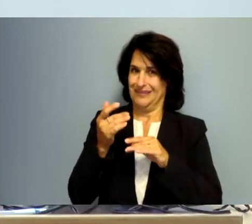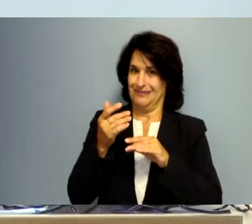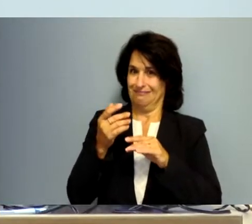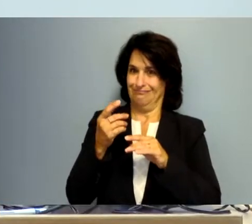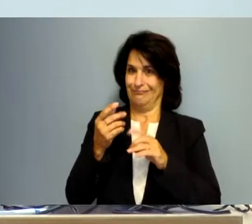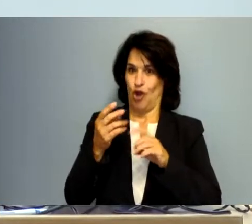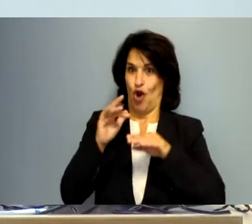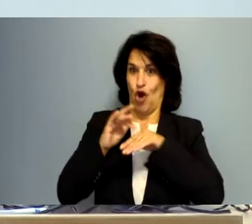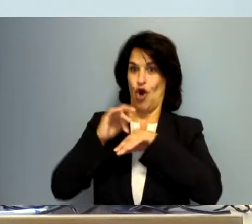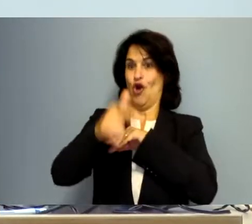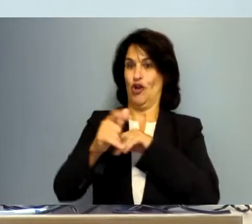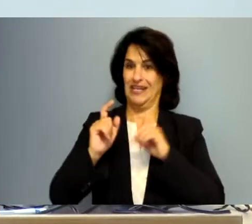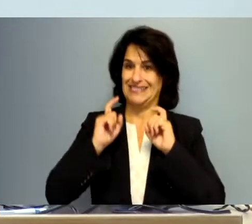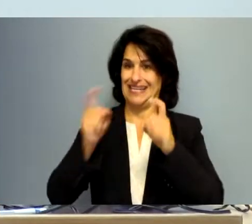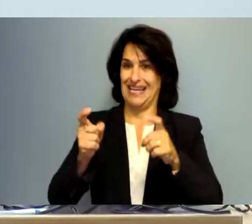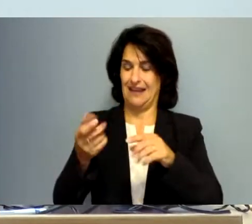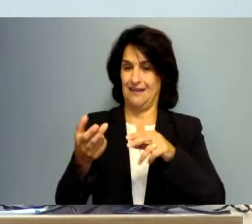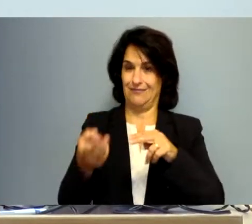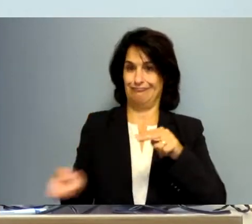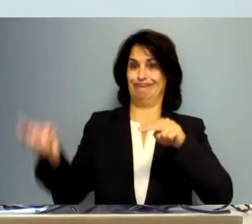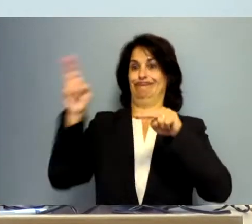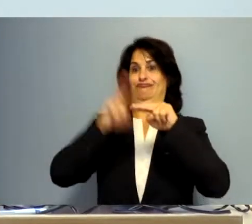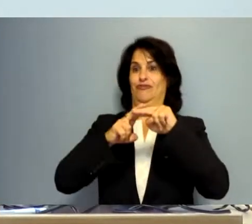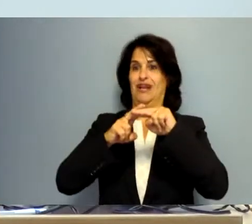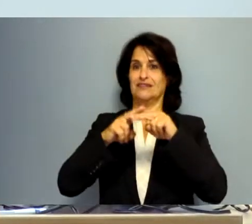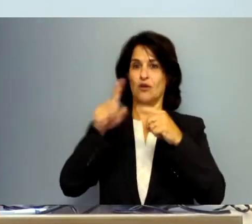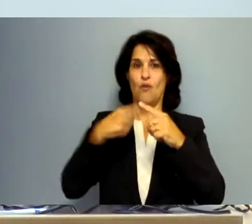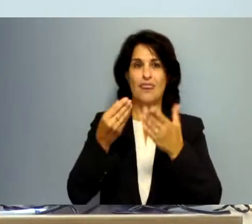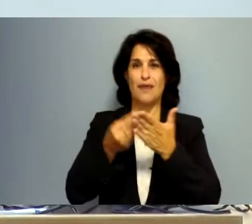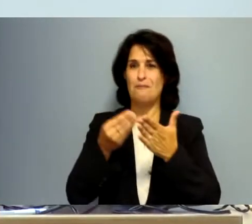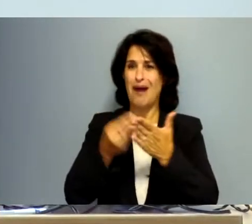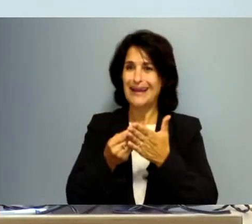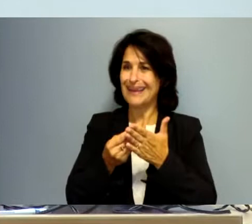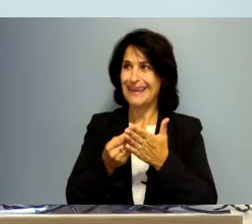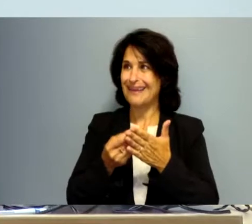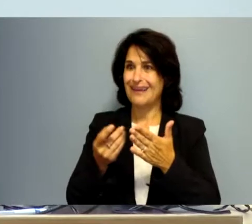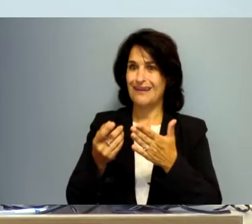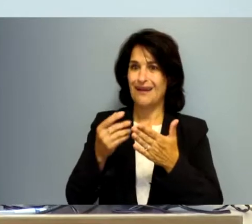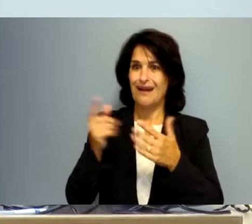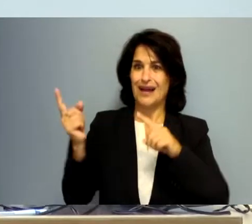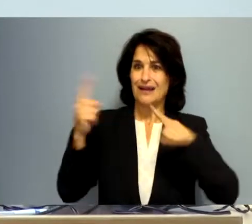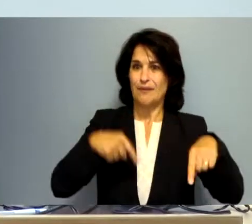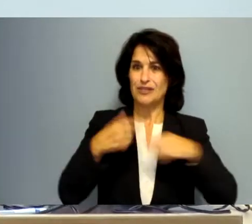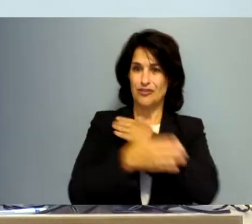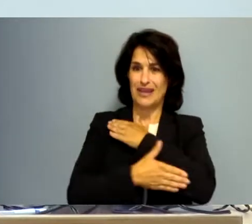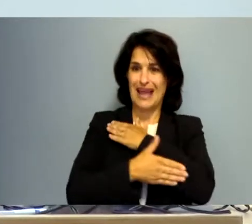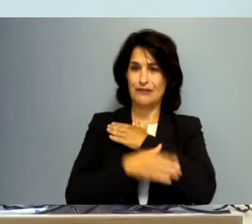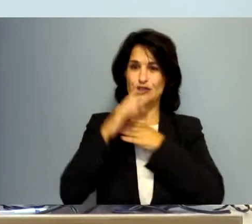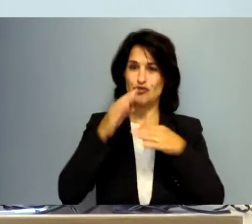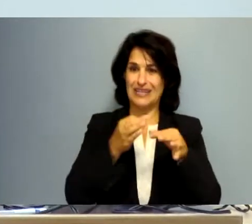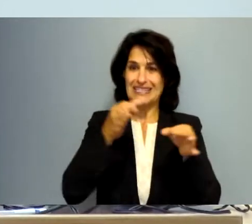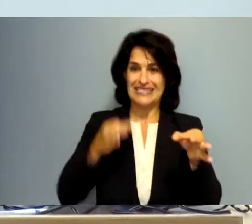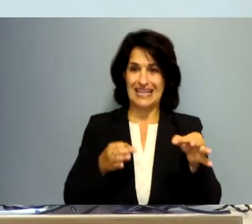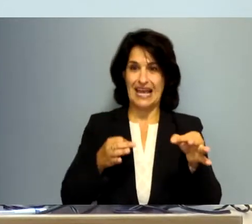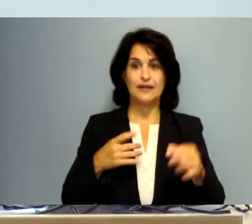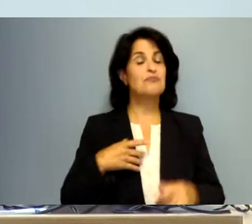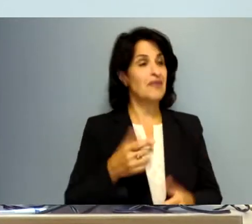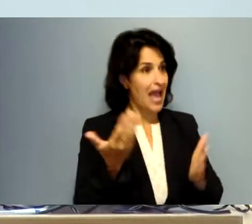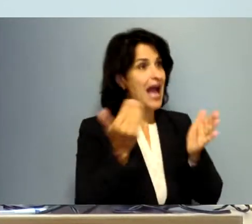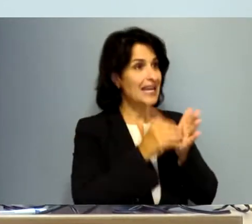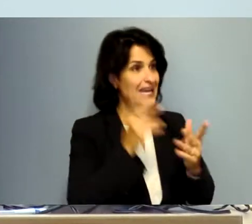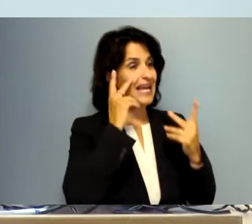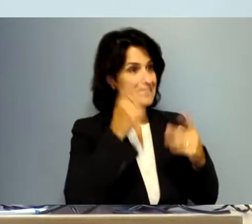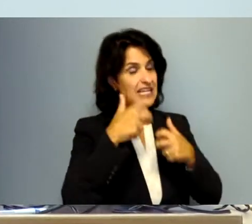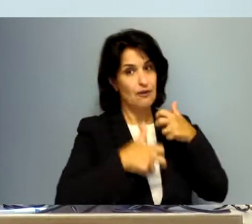when, the money coming into the county is so delayed. Again, I could see that being a problem